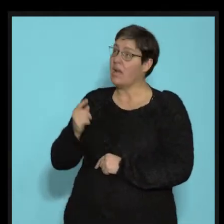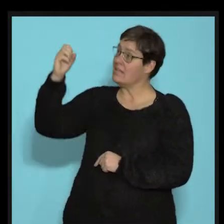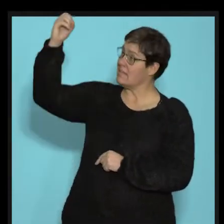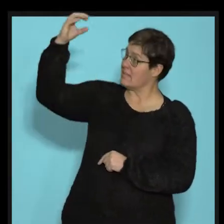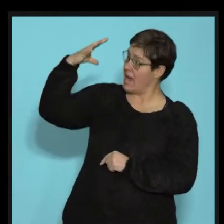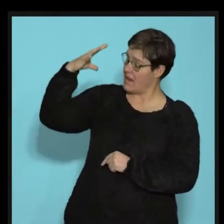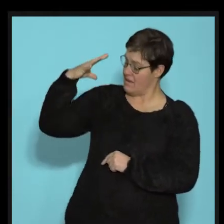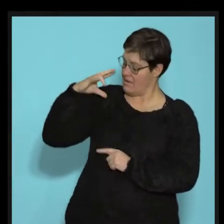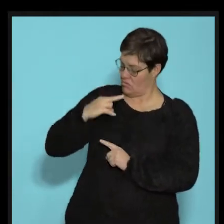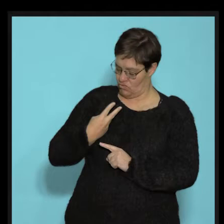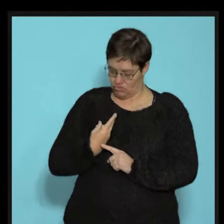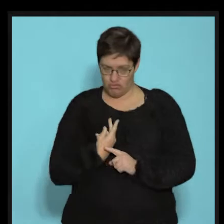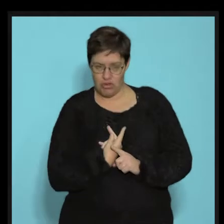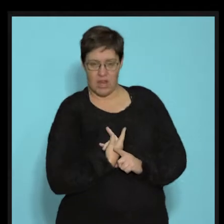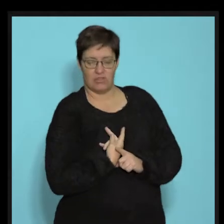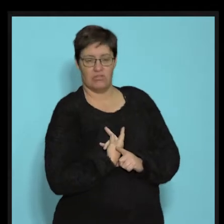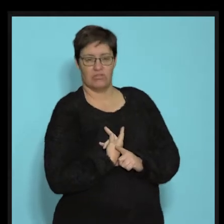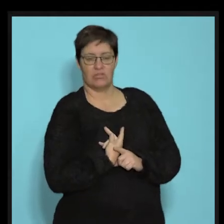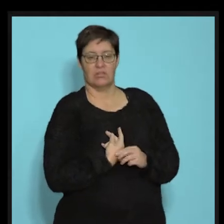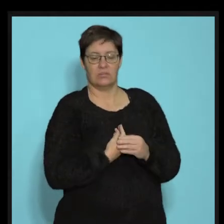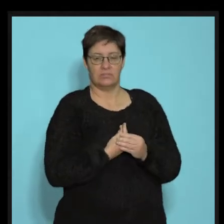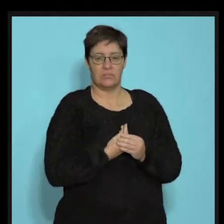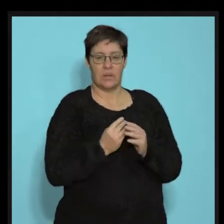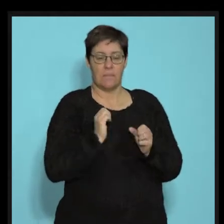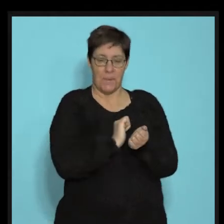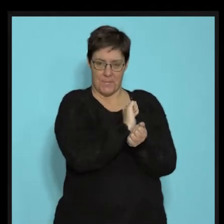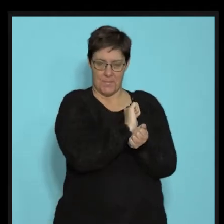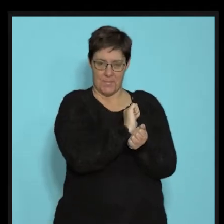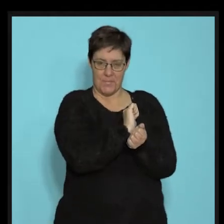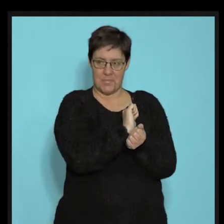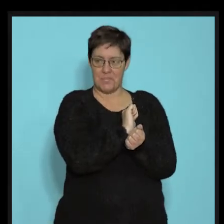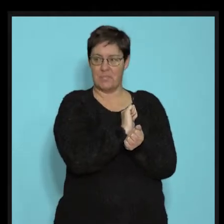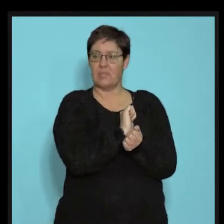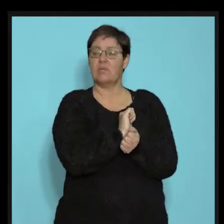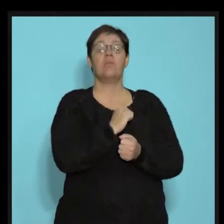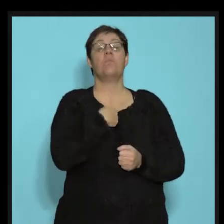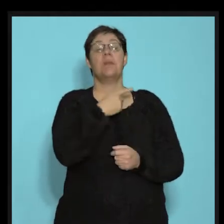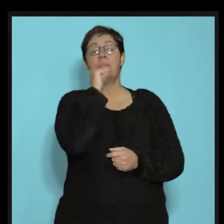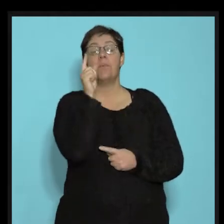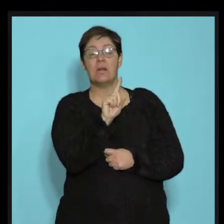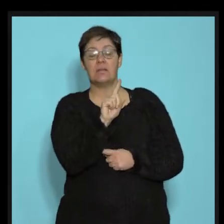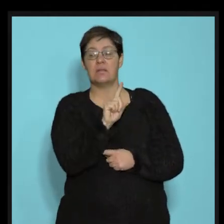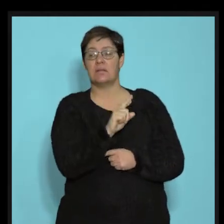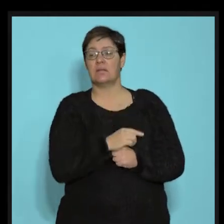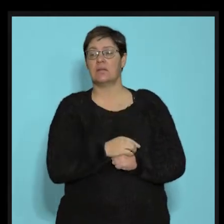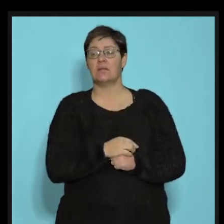the energy from light, okay, and they trap it into what we